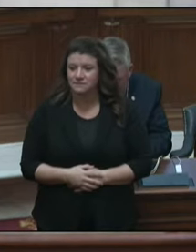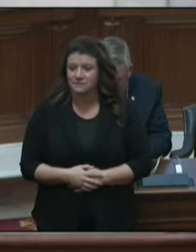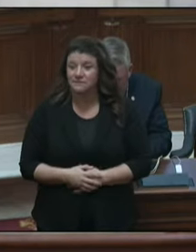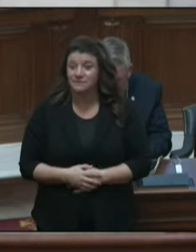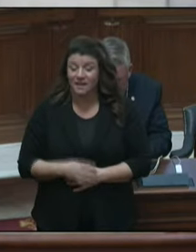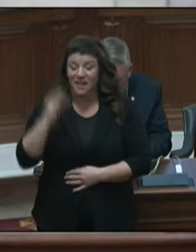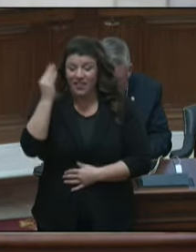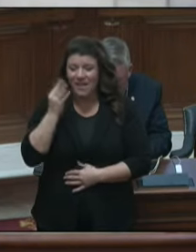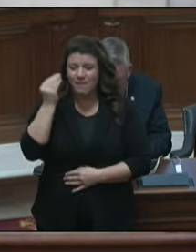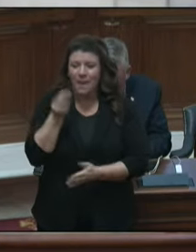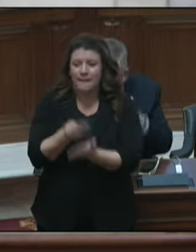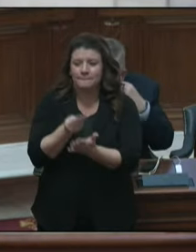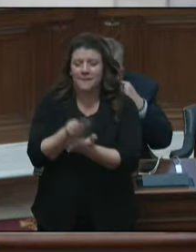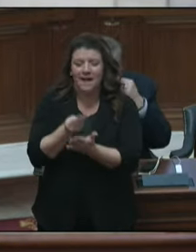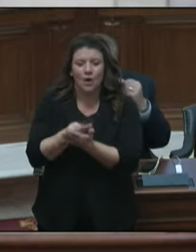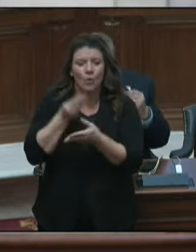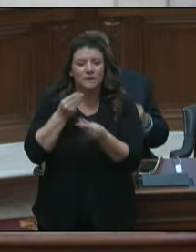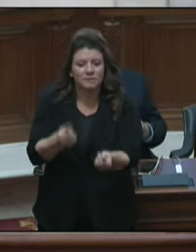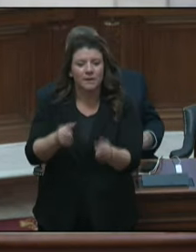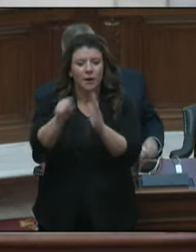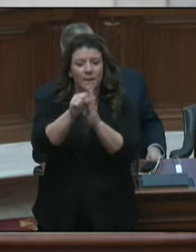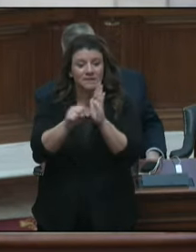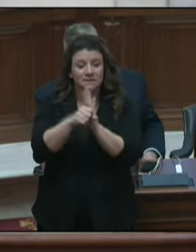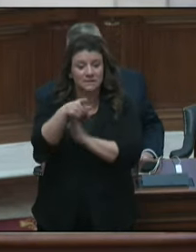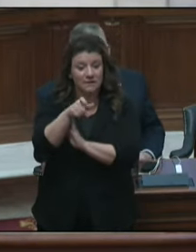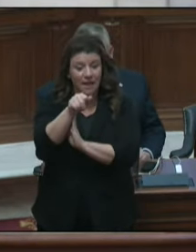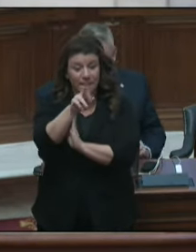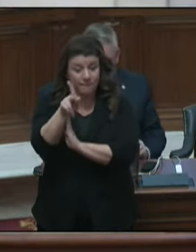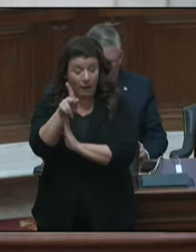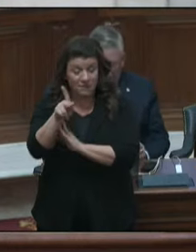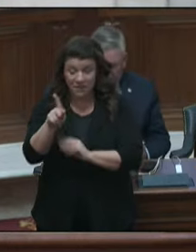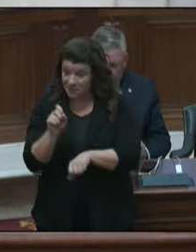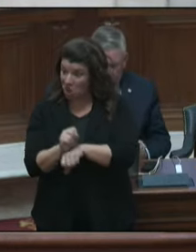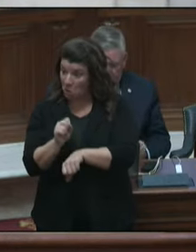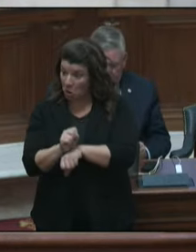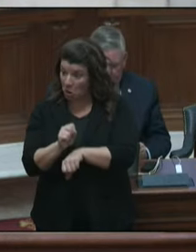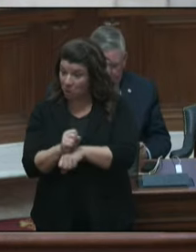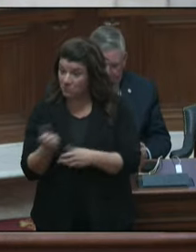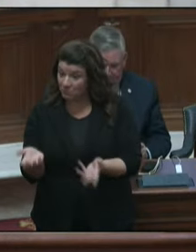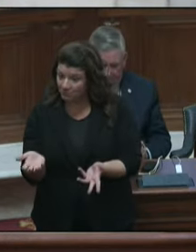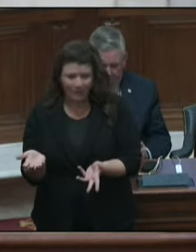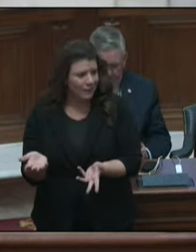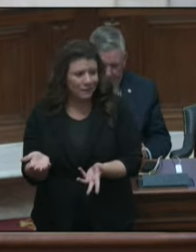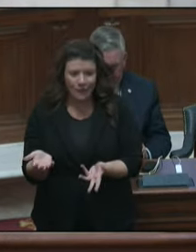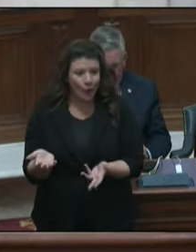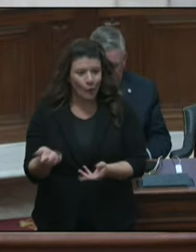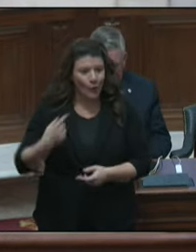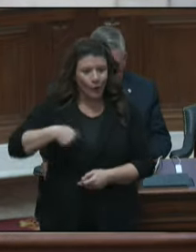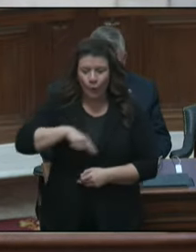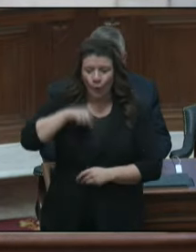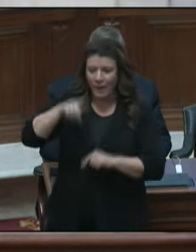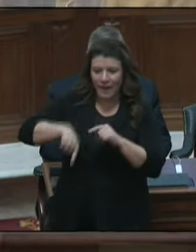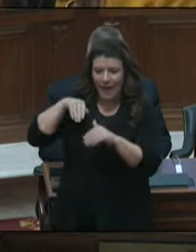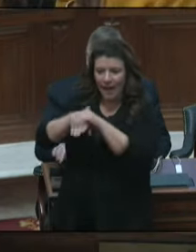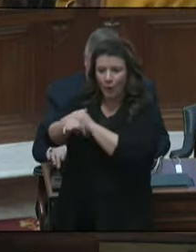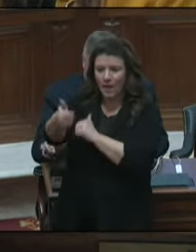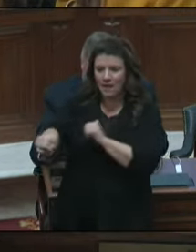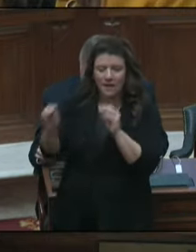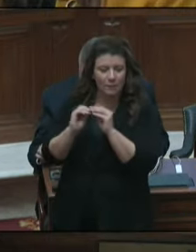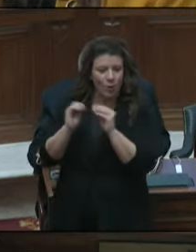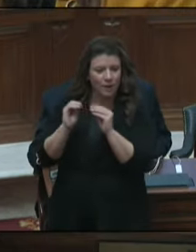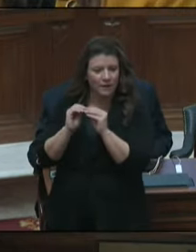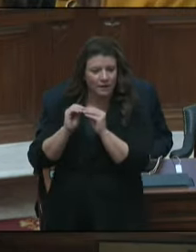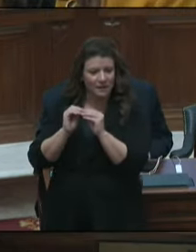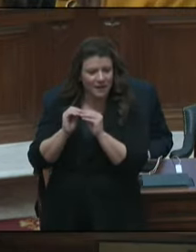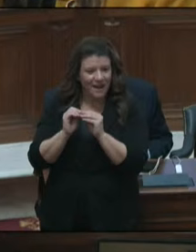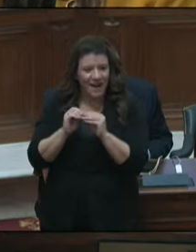Think about the money we spent on our state parks. Did it work? Are you kidding me? You can't hardly get in our state parks. And think